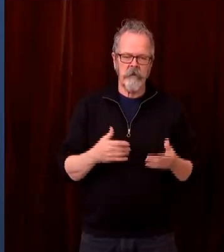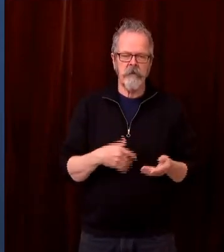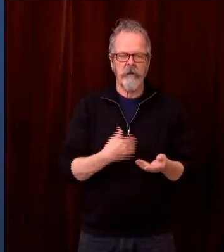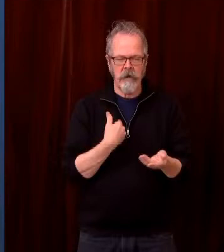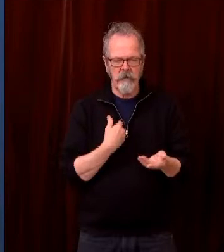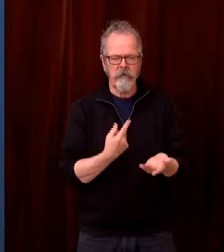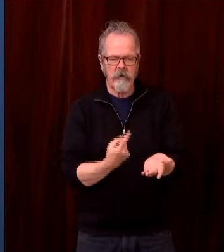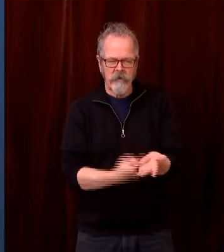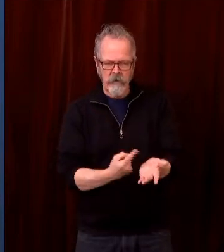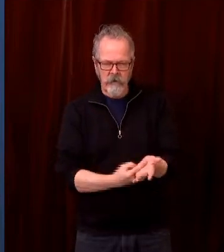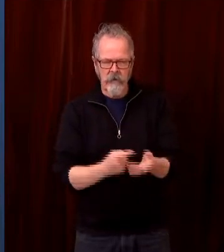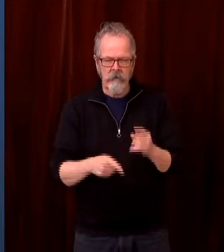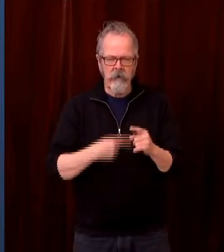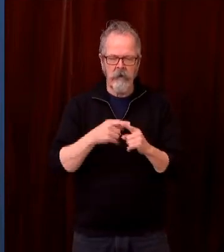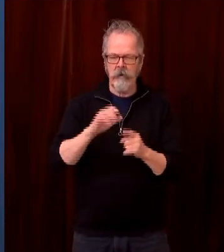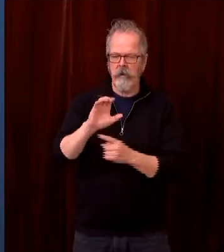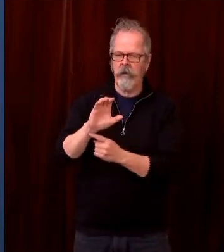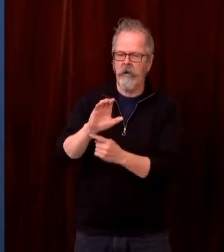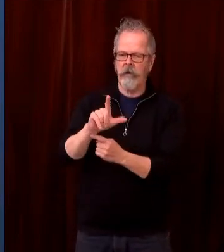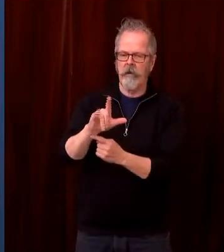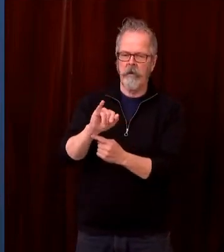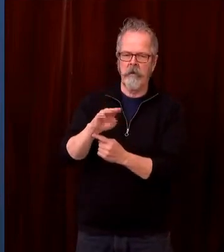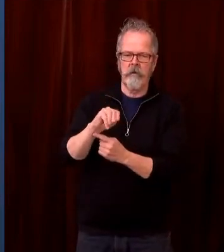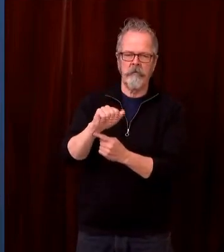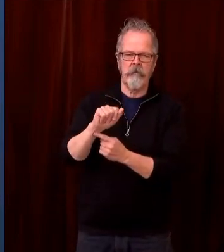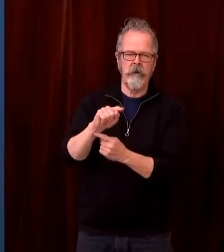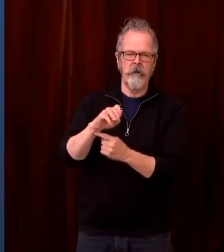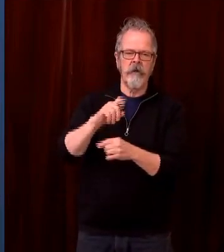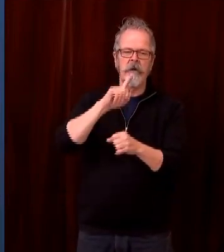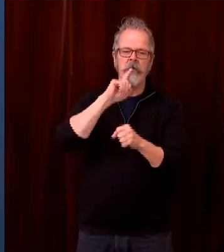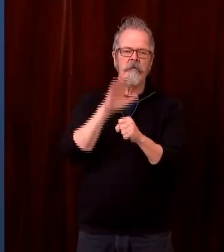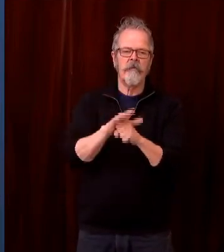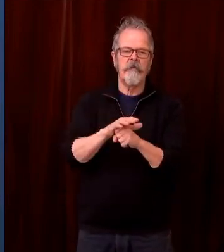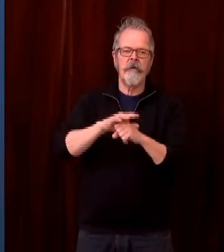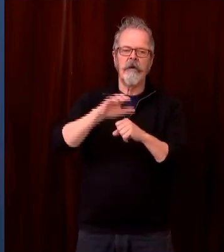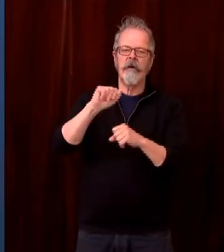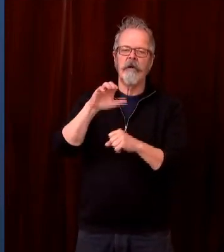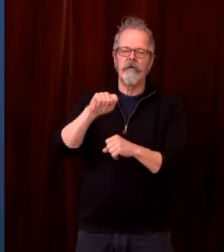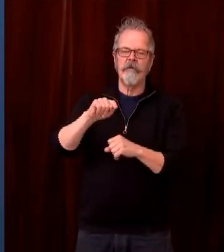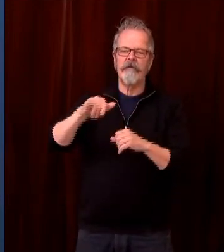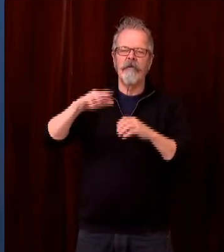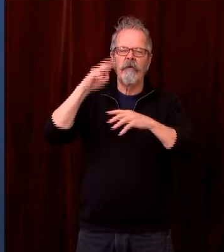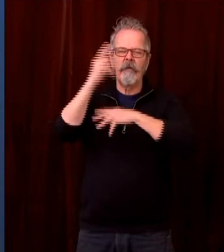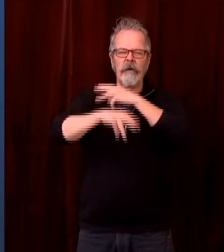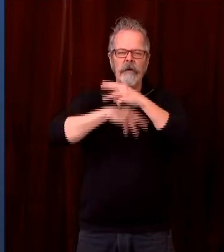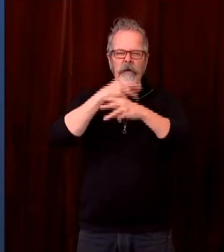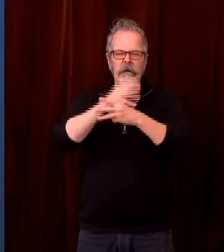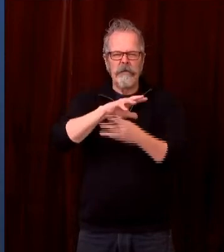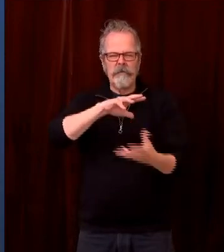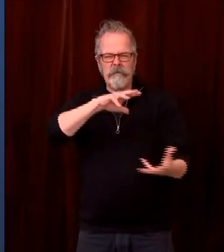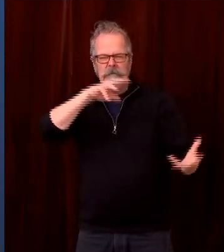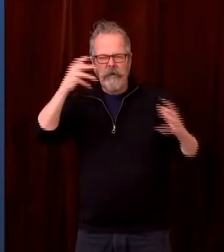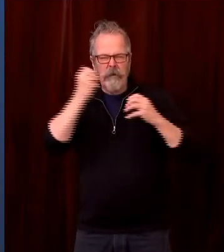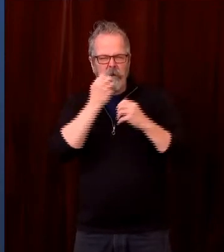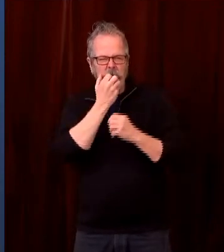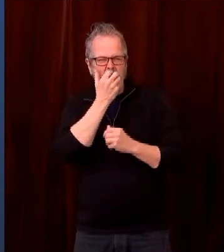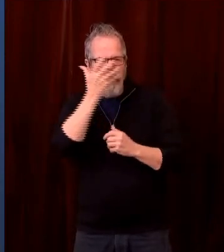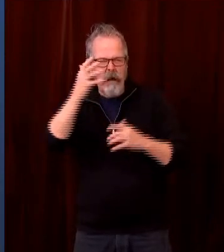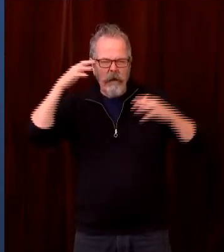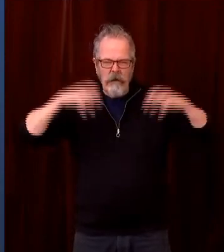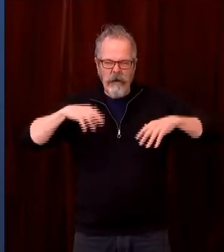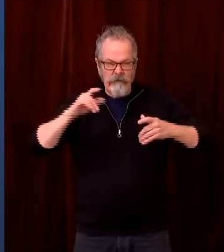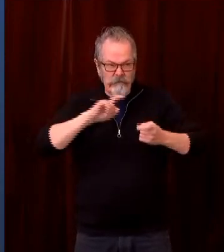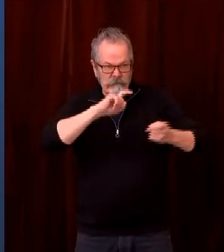Very happy about that. I read some horrific news yesterday about the acceleration of climate change, which is